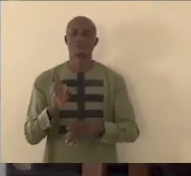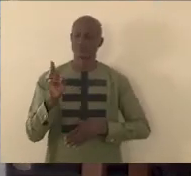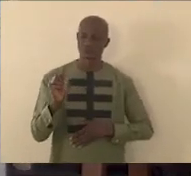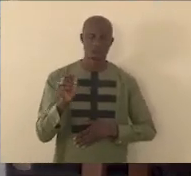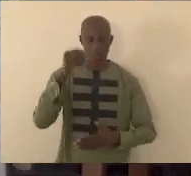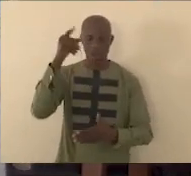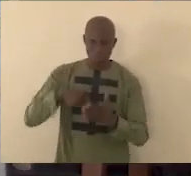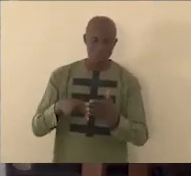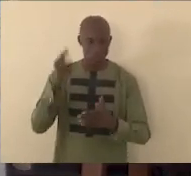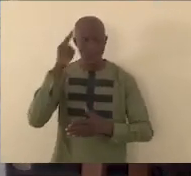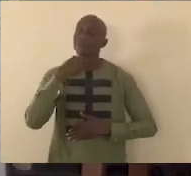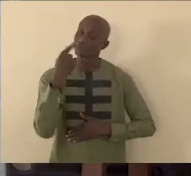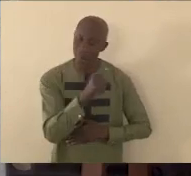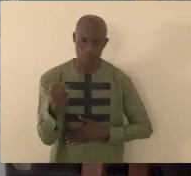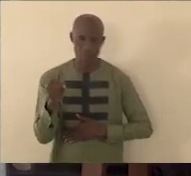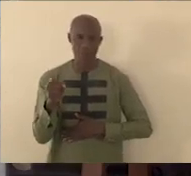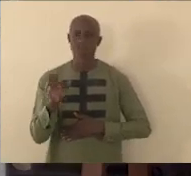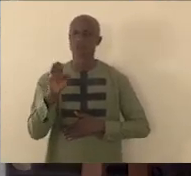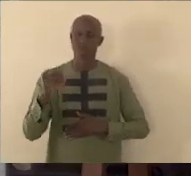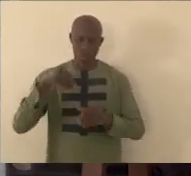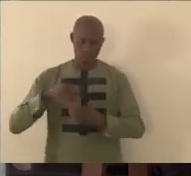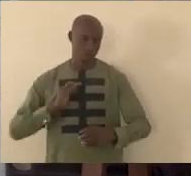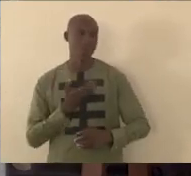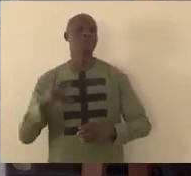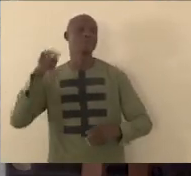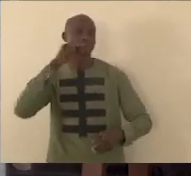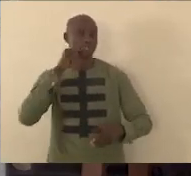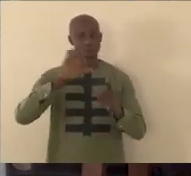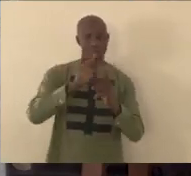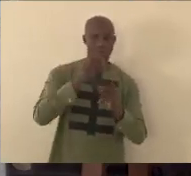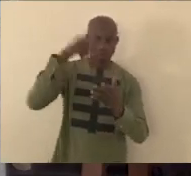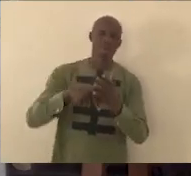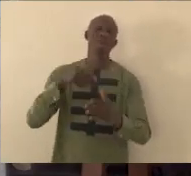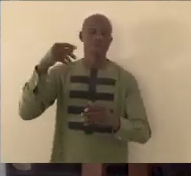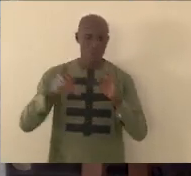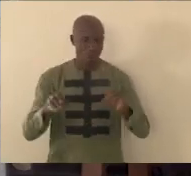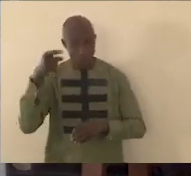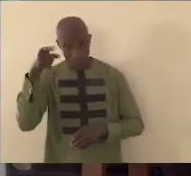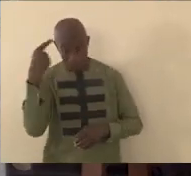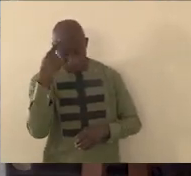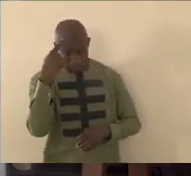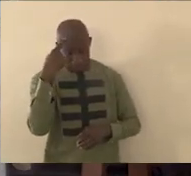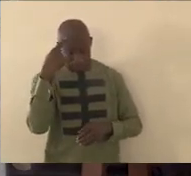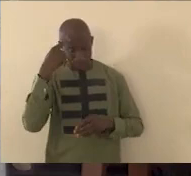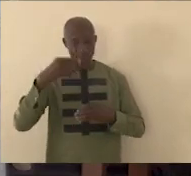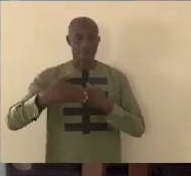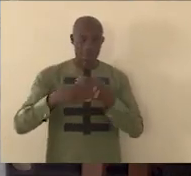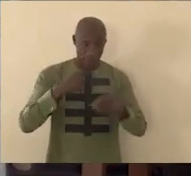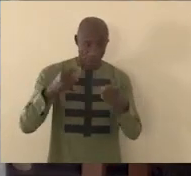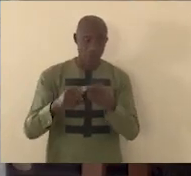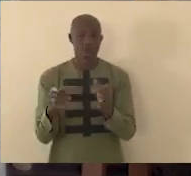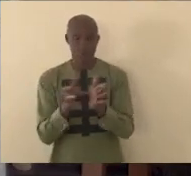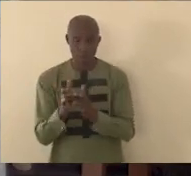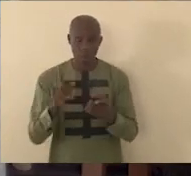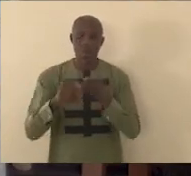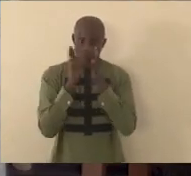"Do whatever he tells you." So in our Nigerian circumstance, what do you think, after turning to Jesus